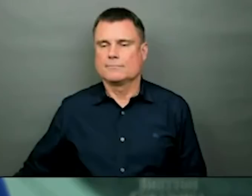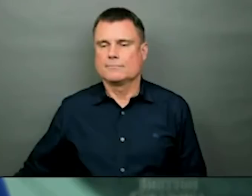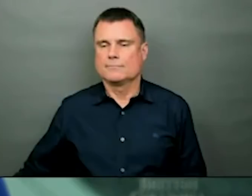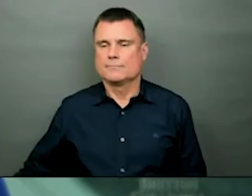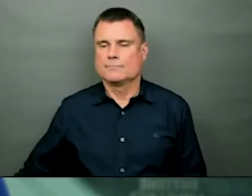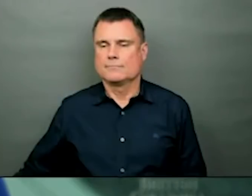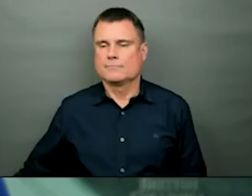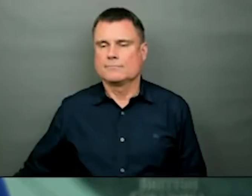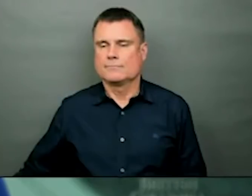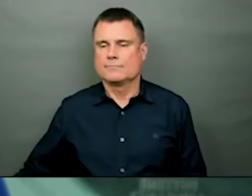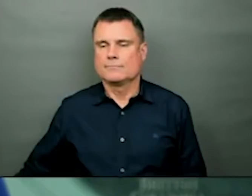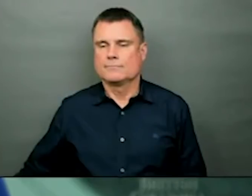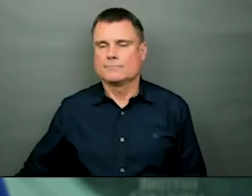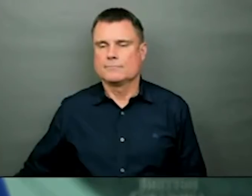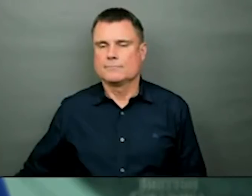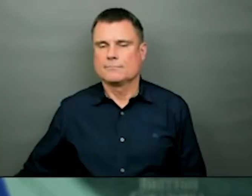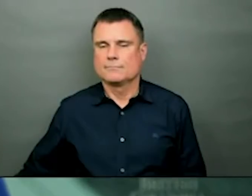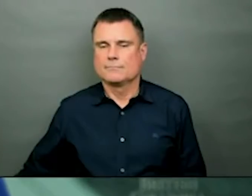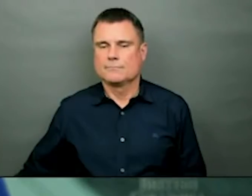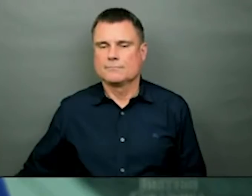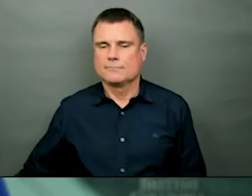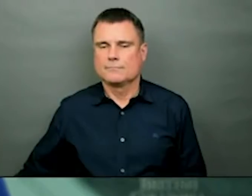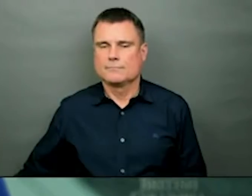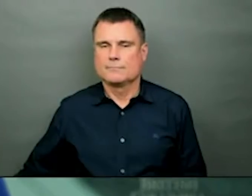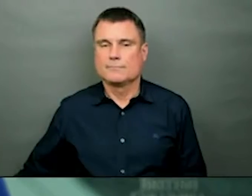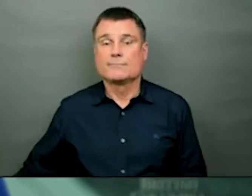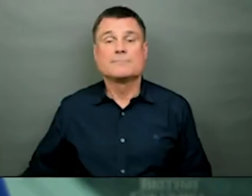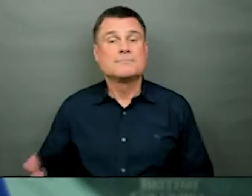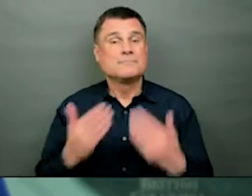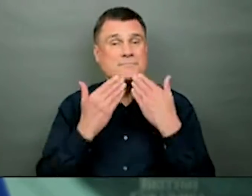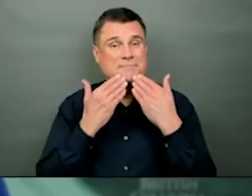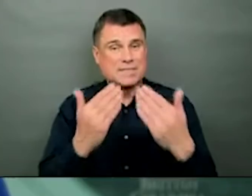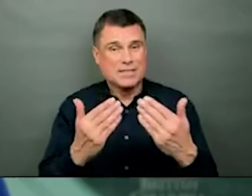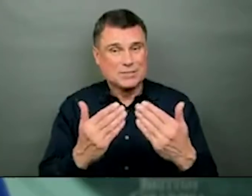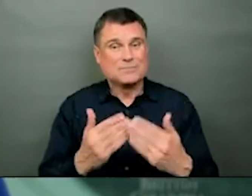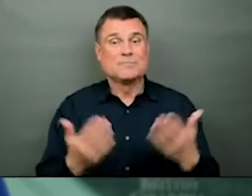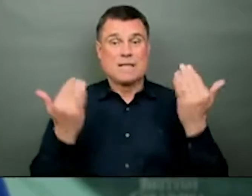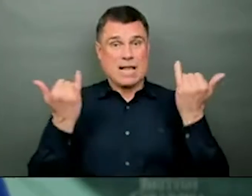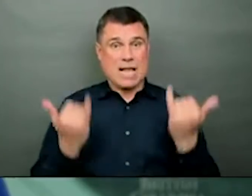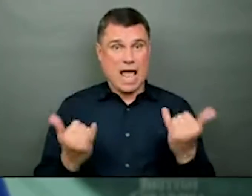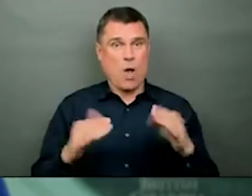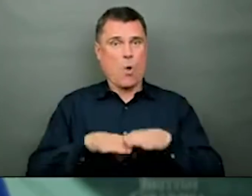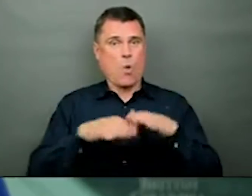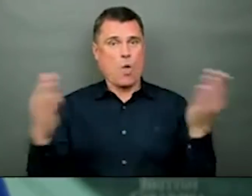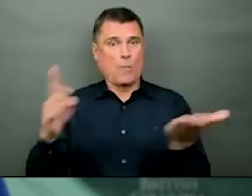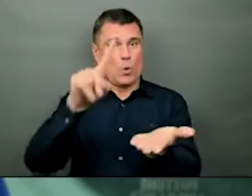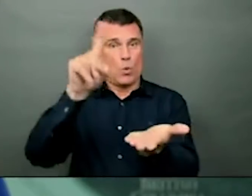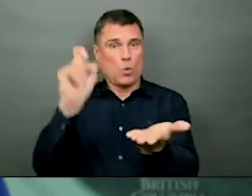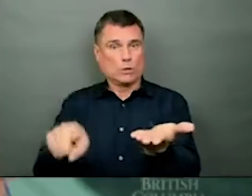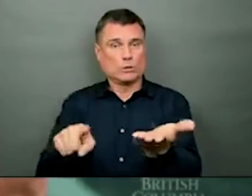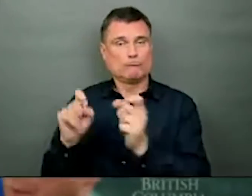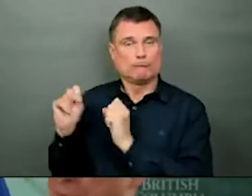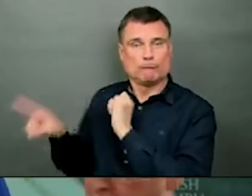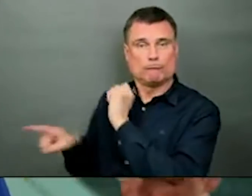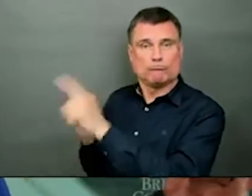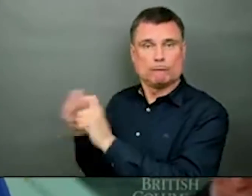hospitalisées, dont 61 en soins intensifs. Merci beaucoup. Thank you very much. We're happy to take your questions.